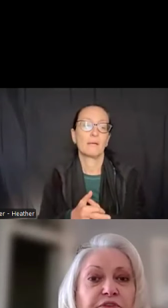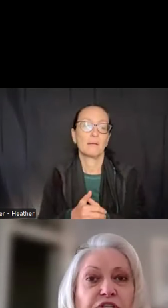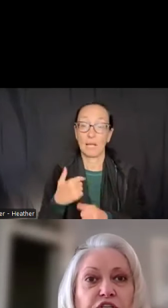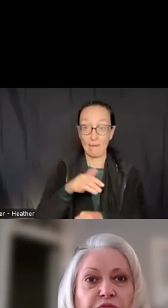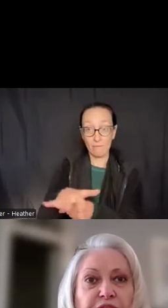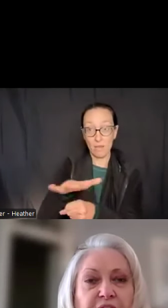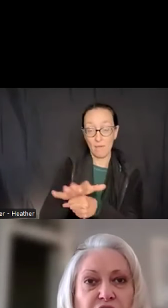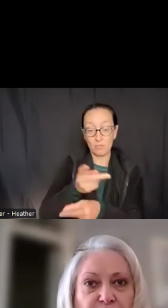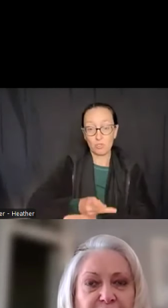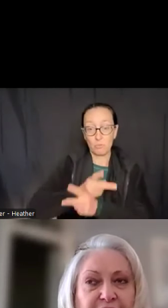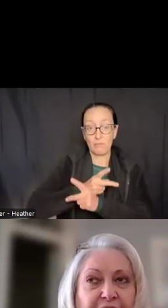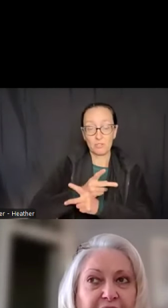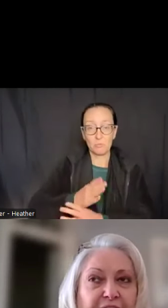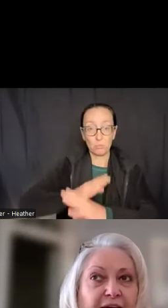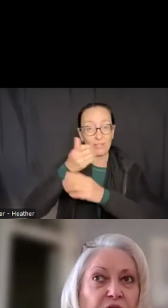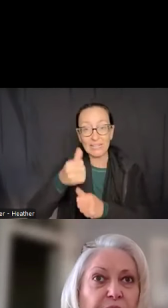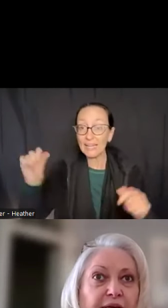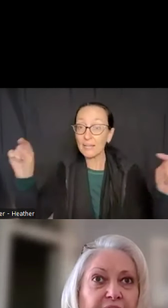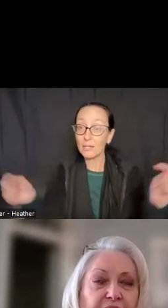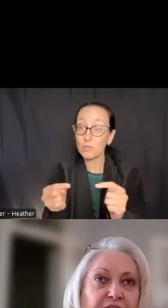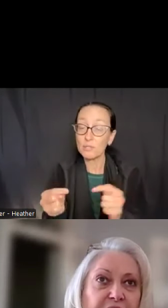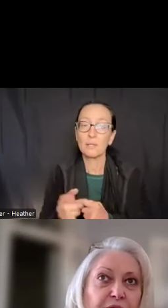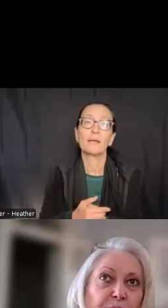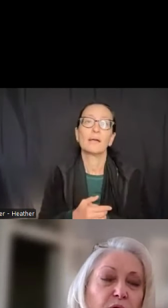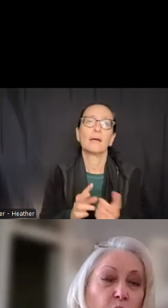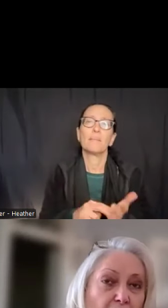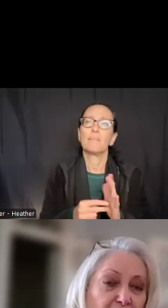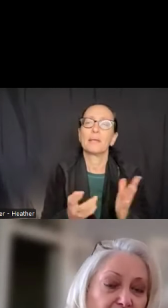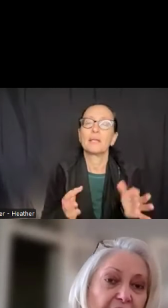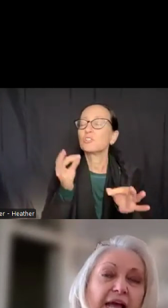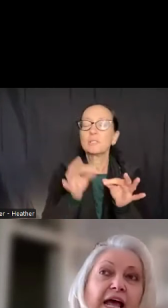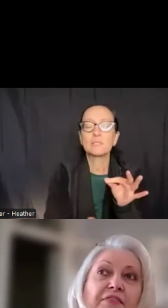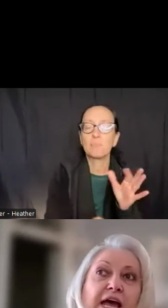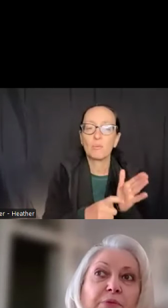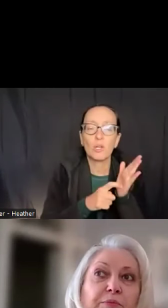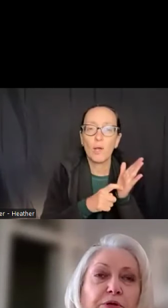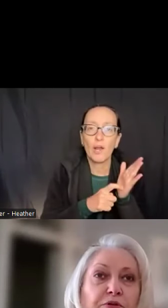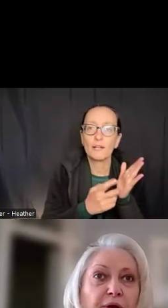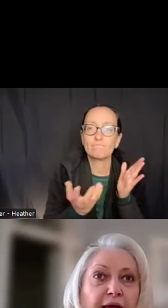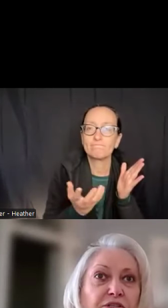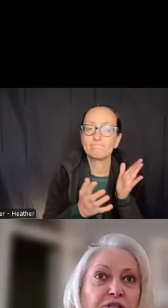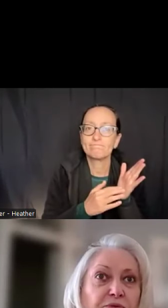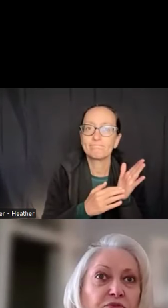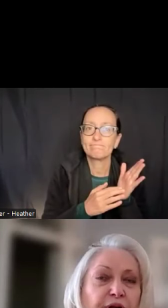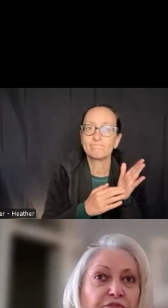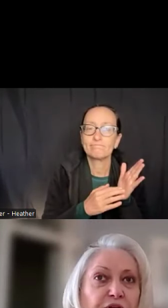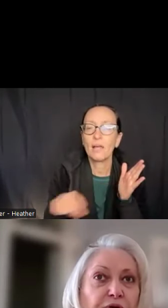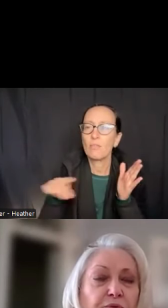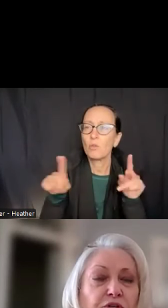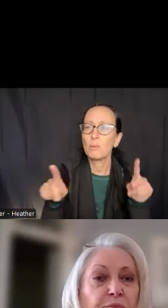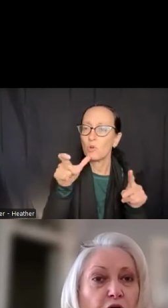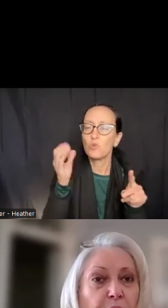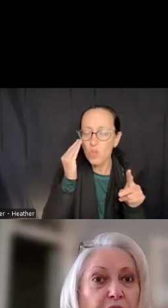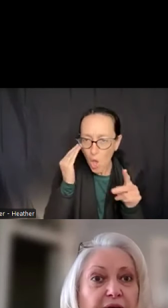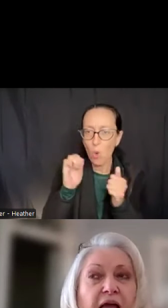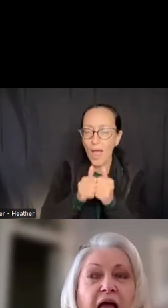sufficient supervision to prevent injuries? And again, that could be, simply requiring that people who know how to transfer